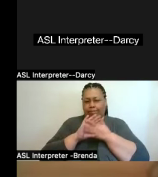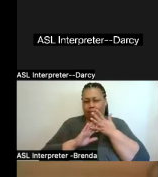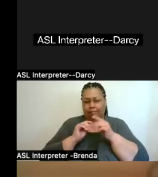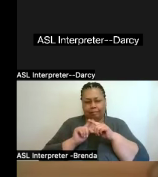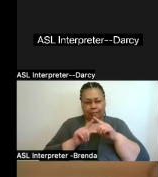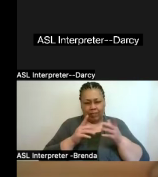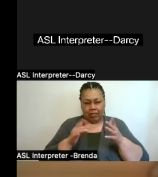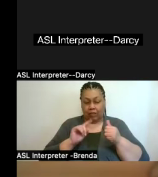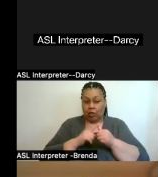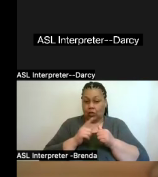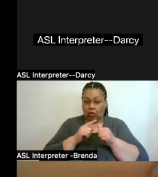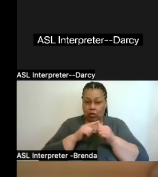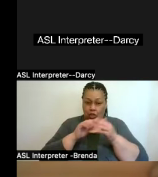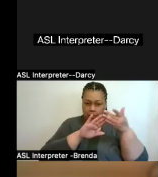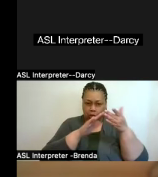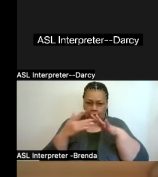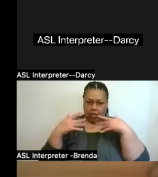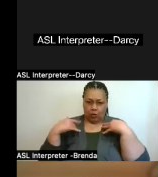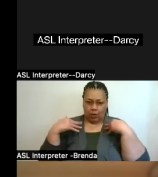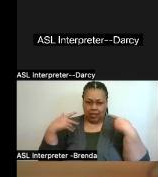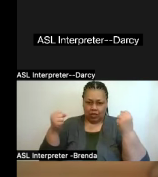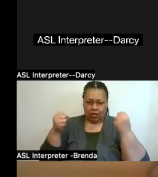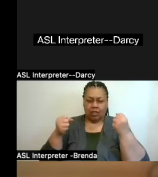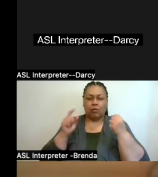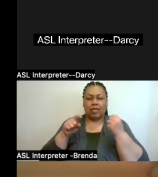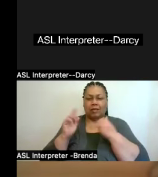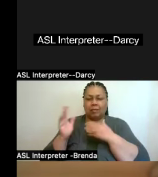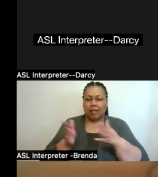community resilience. We need community resilience planning that